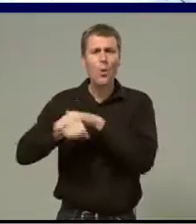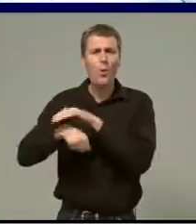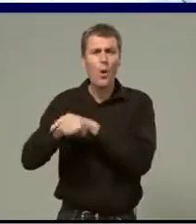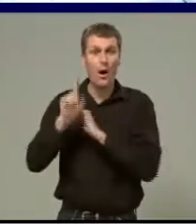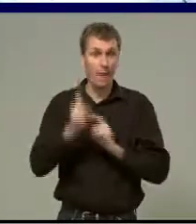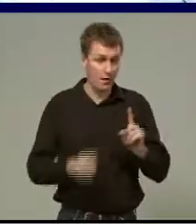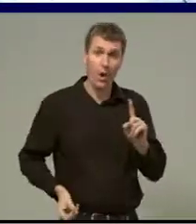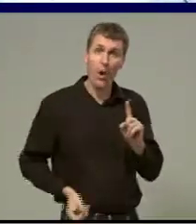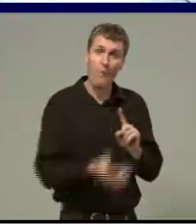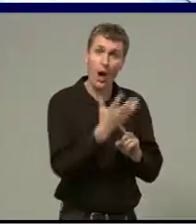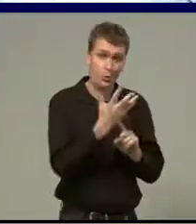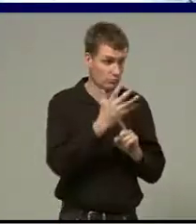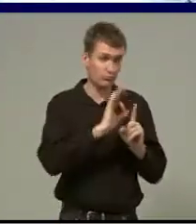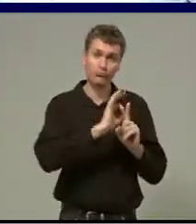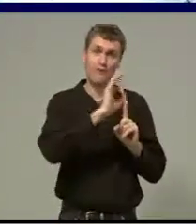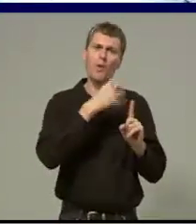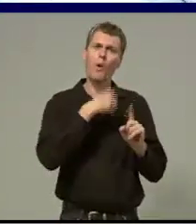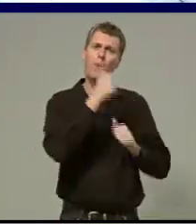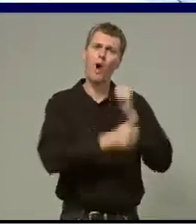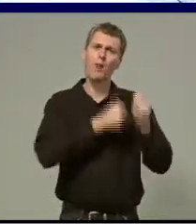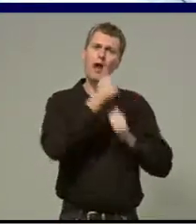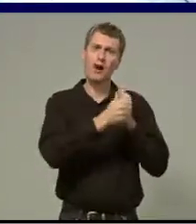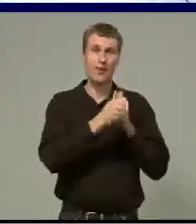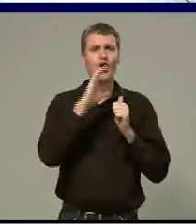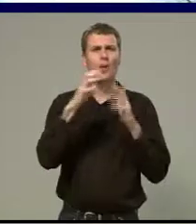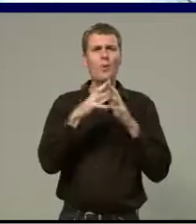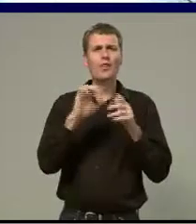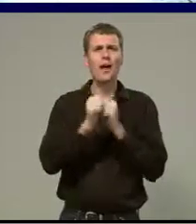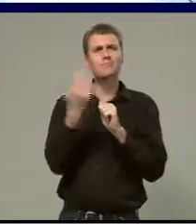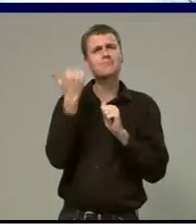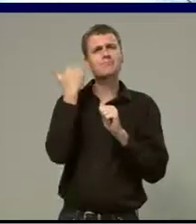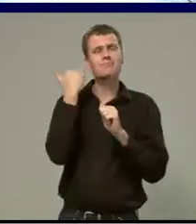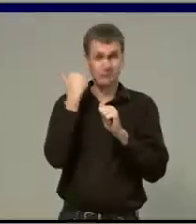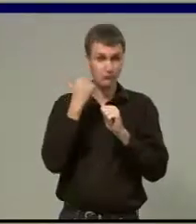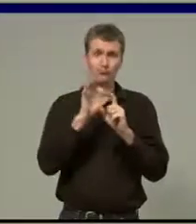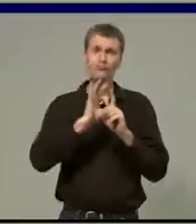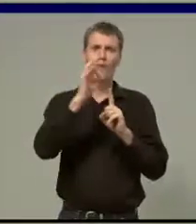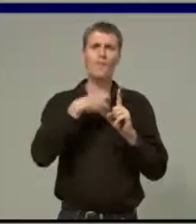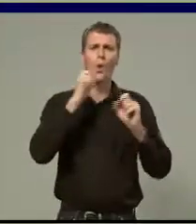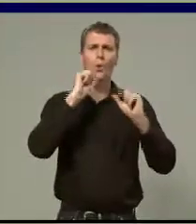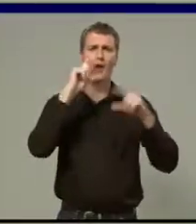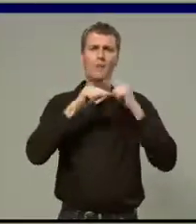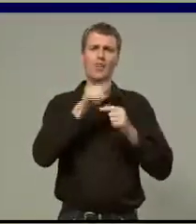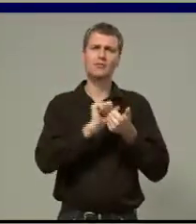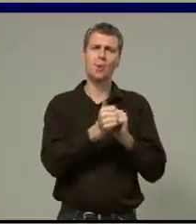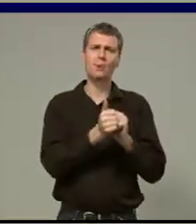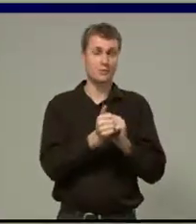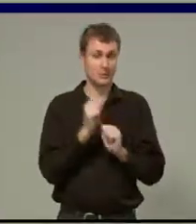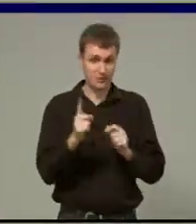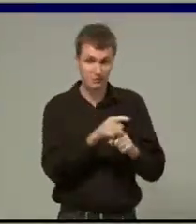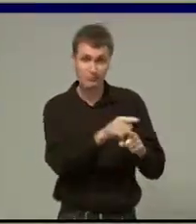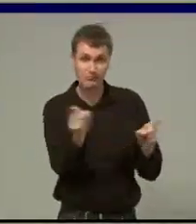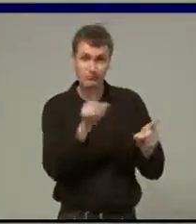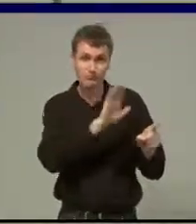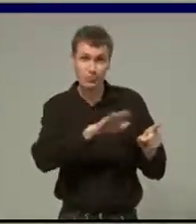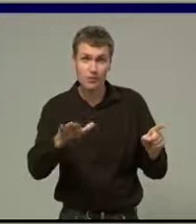its profile, and the likes of Commonwealth Games have definitely increased the sort of profile of the sport. But for these children, this year's